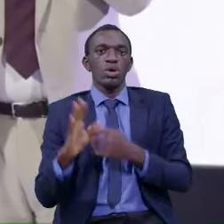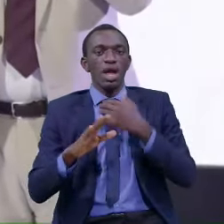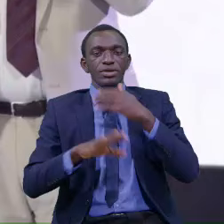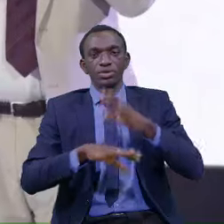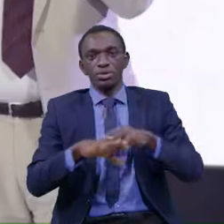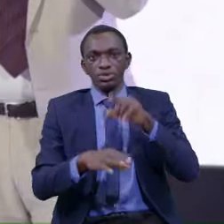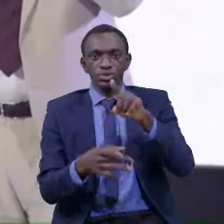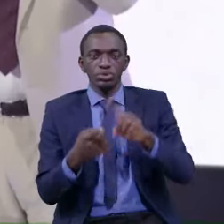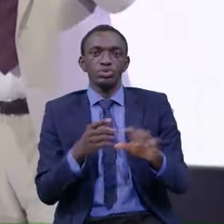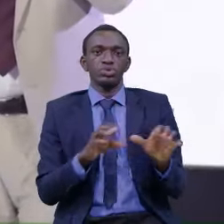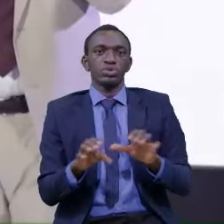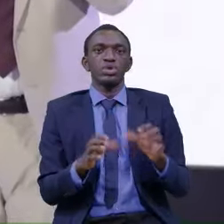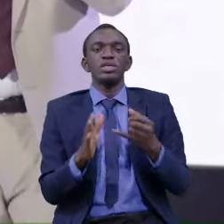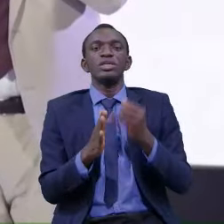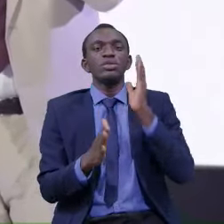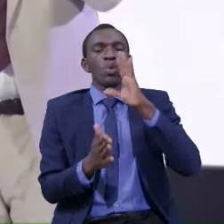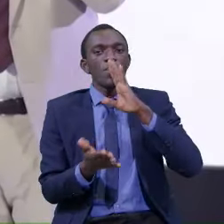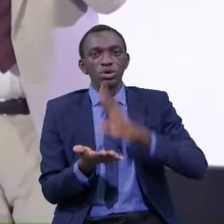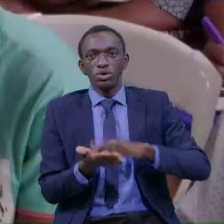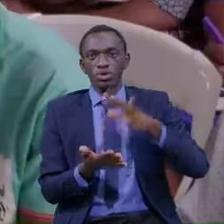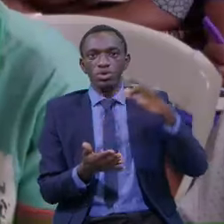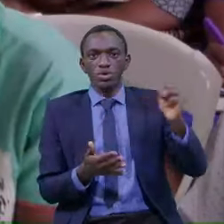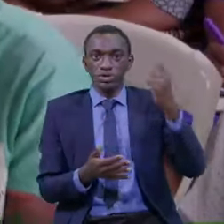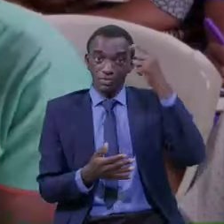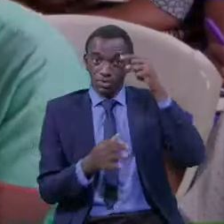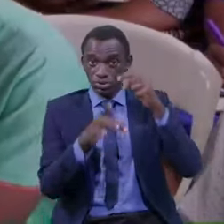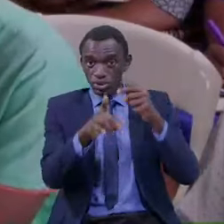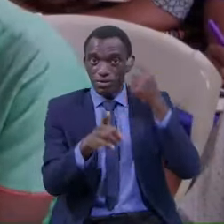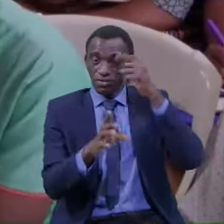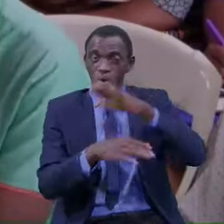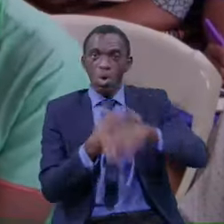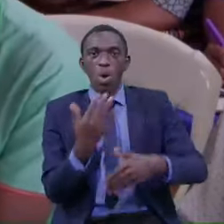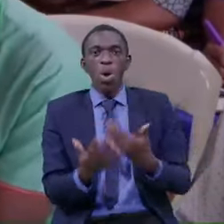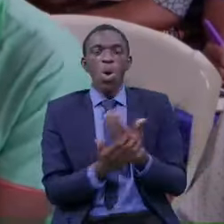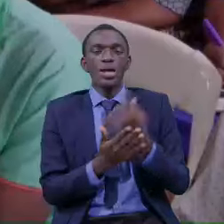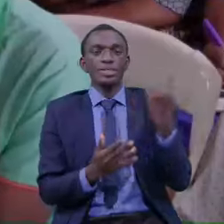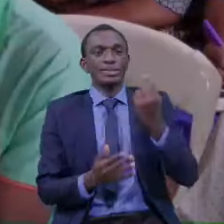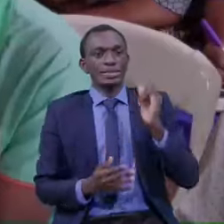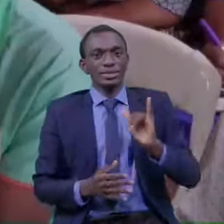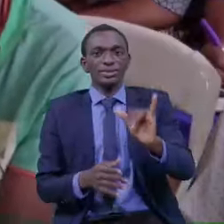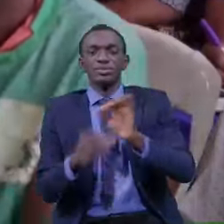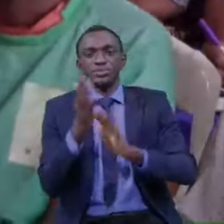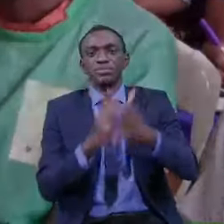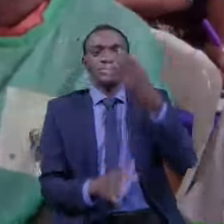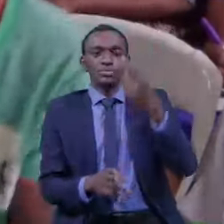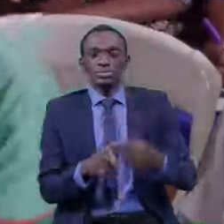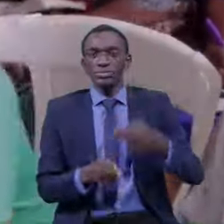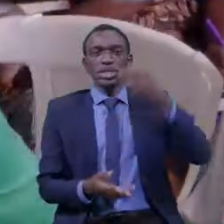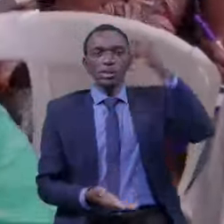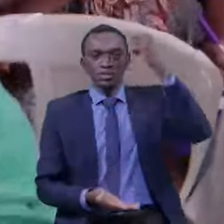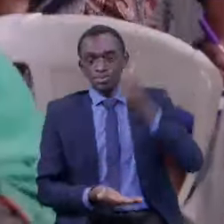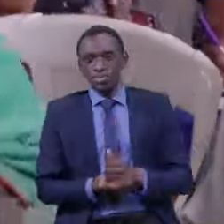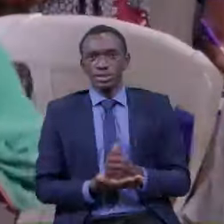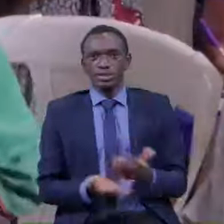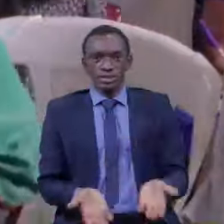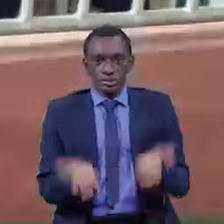glorious for you for all eternity. Amen. Amen. Let's rise up now while we